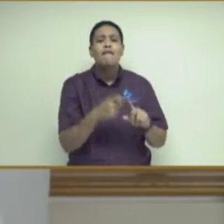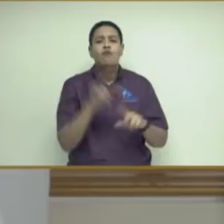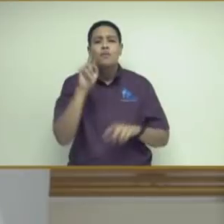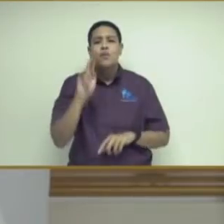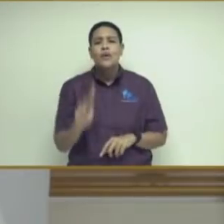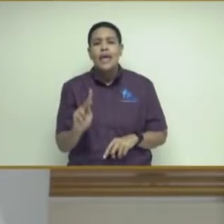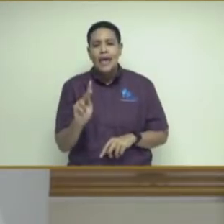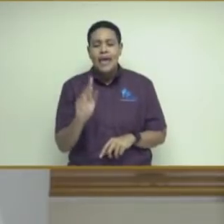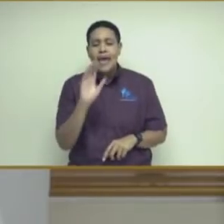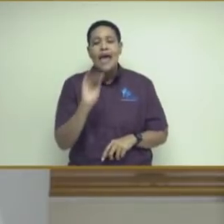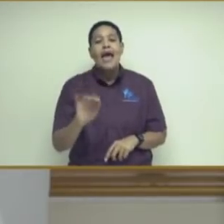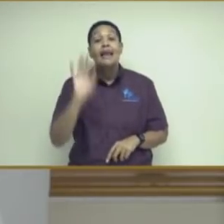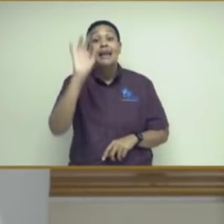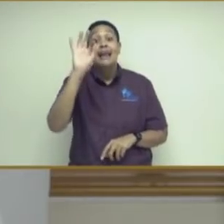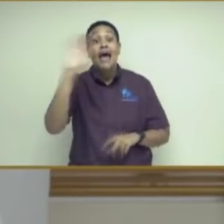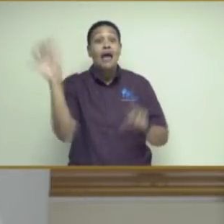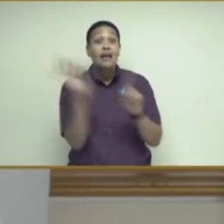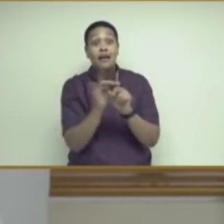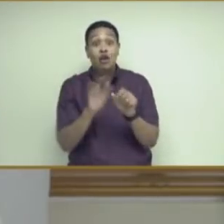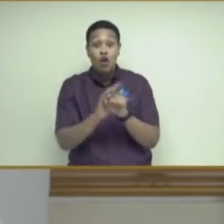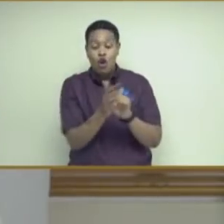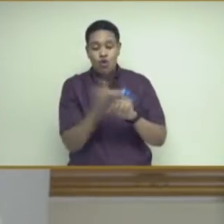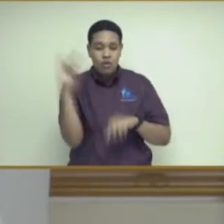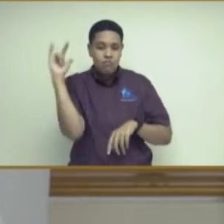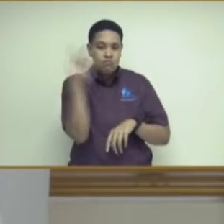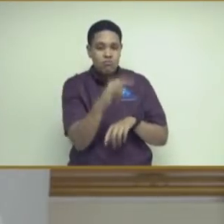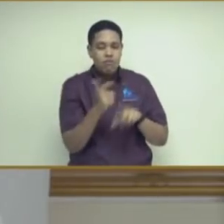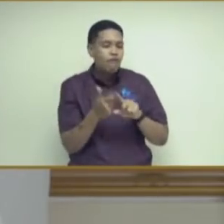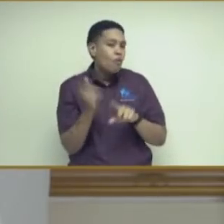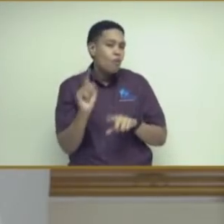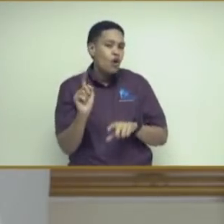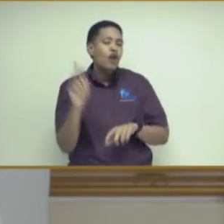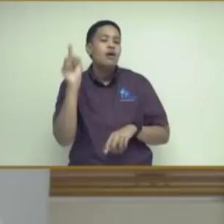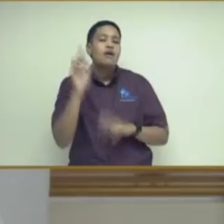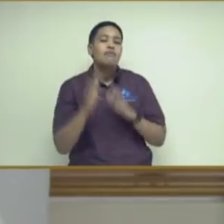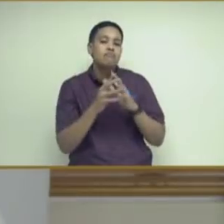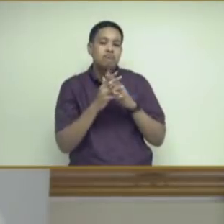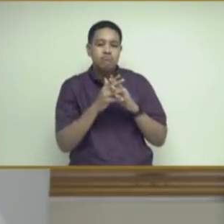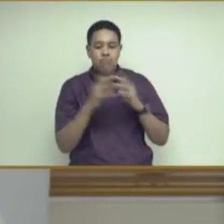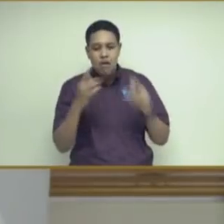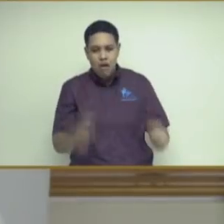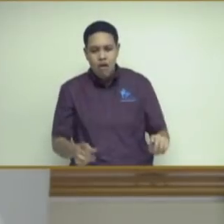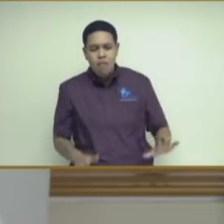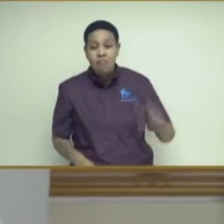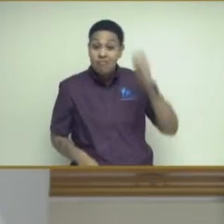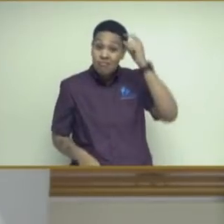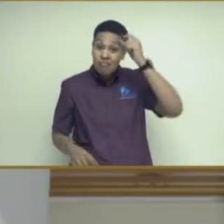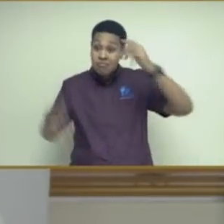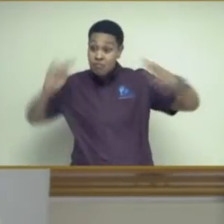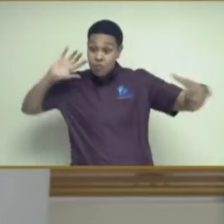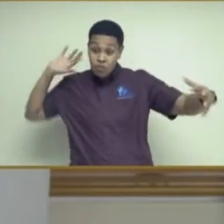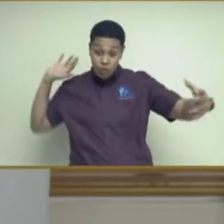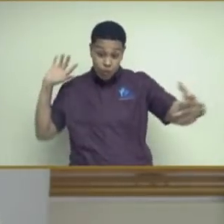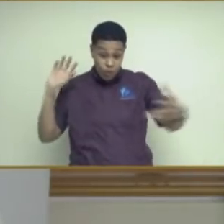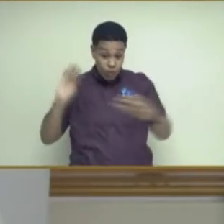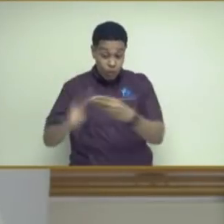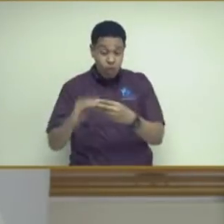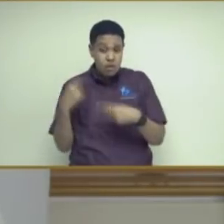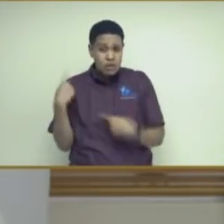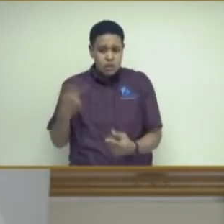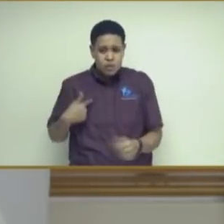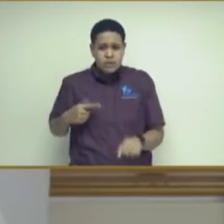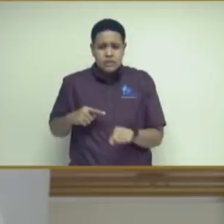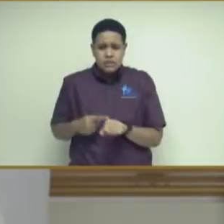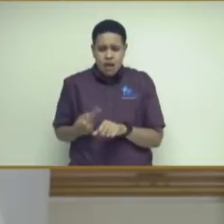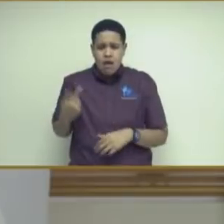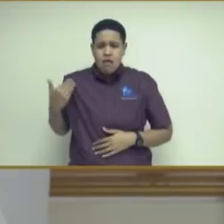UK, and 9 cases from flights returning from the US. In other words, since we started